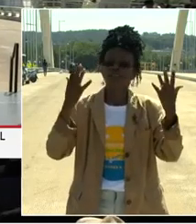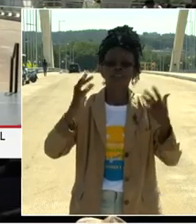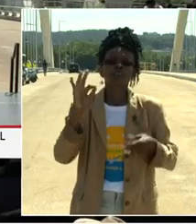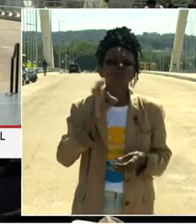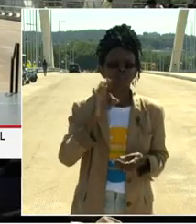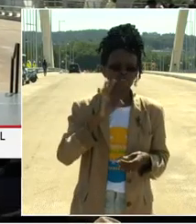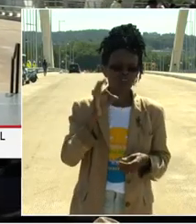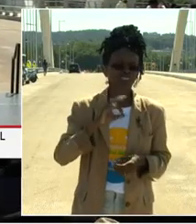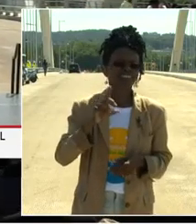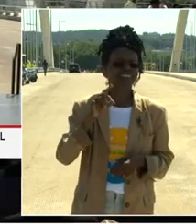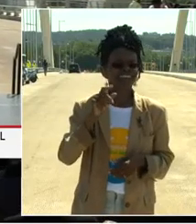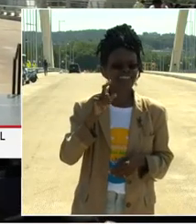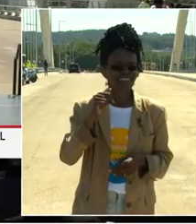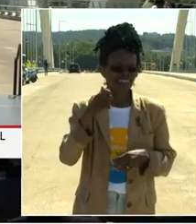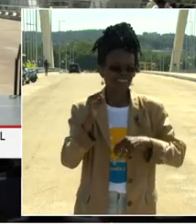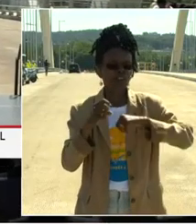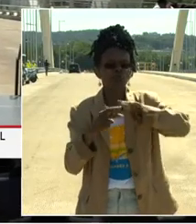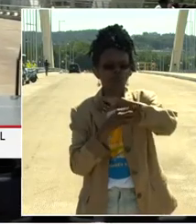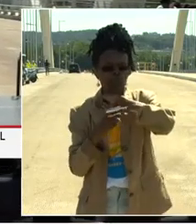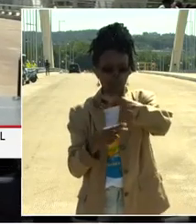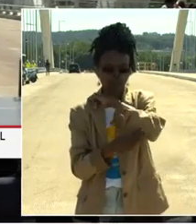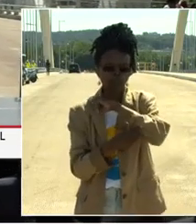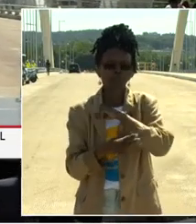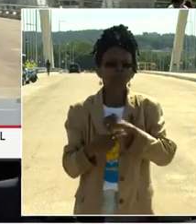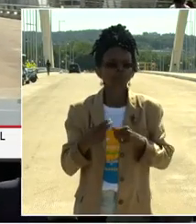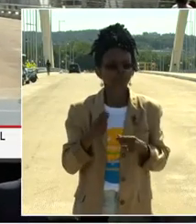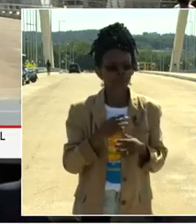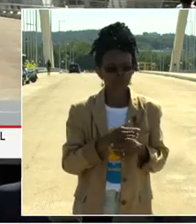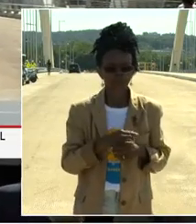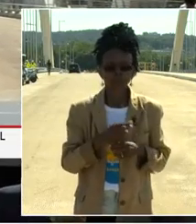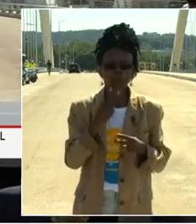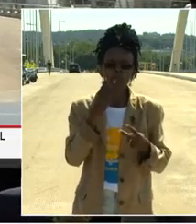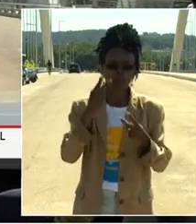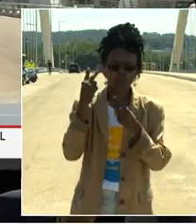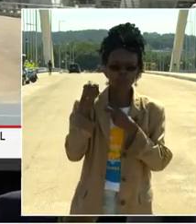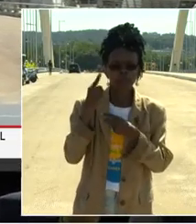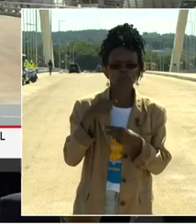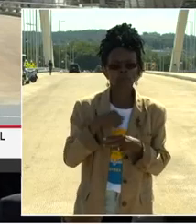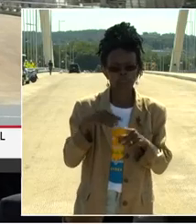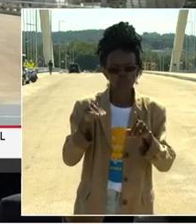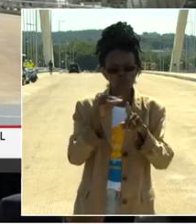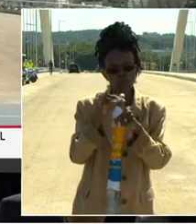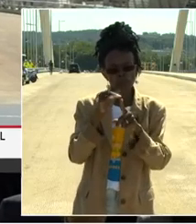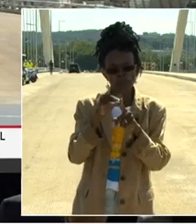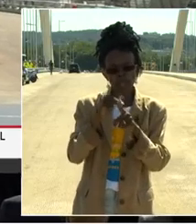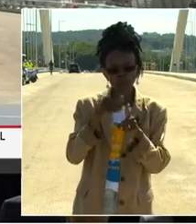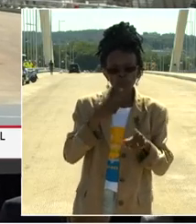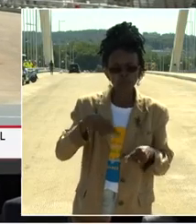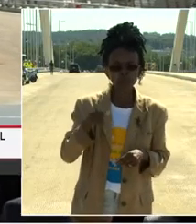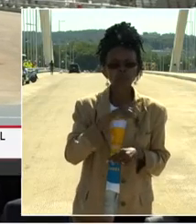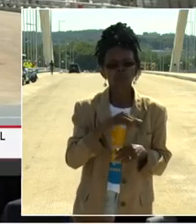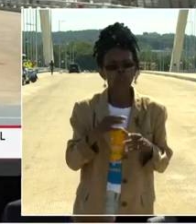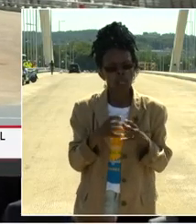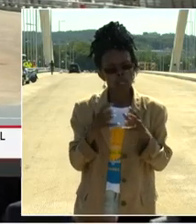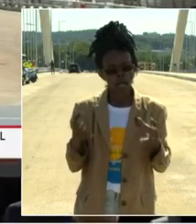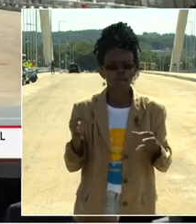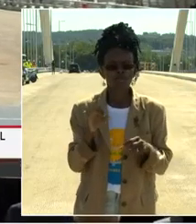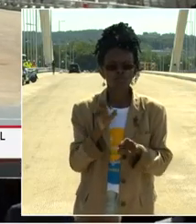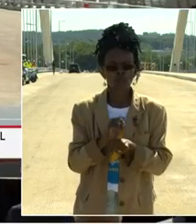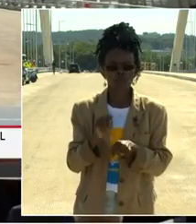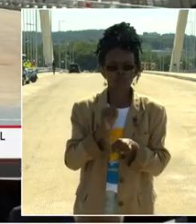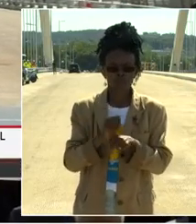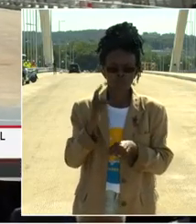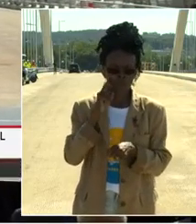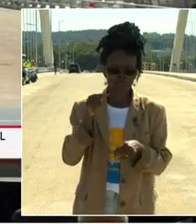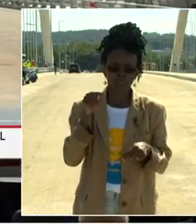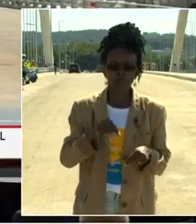We are also reminded that it does indeed take a village to have this type of success. I learned early